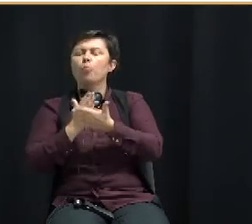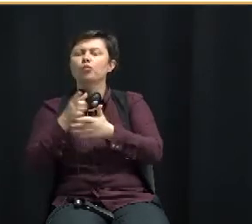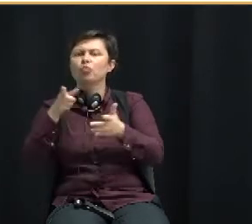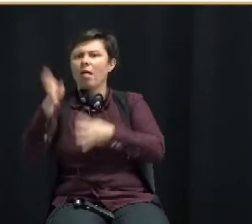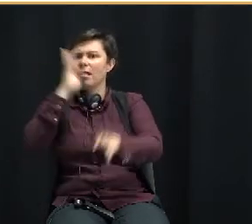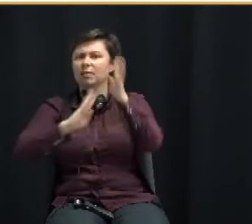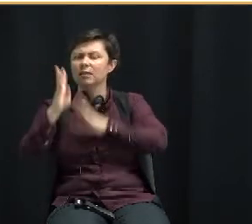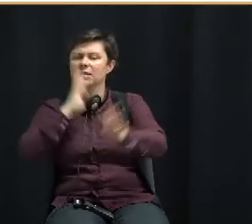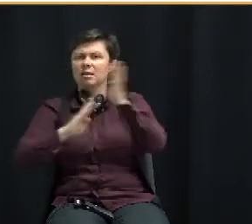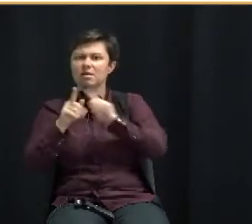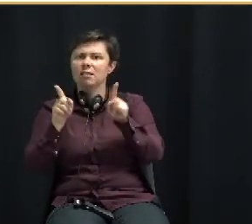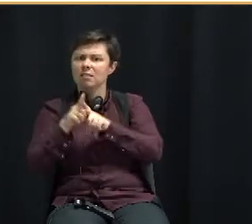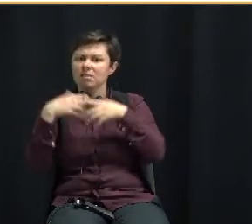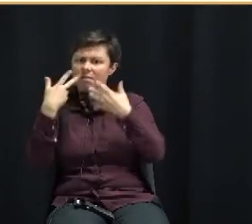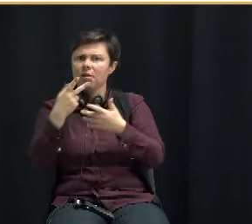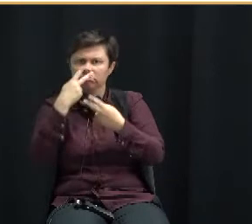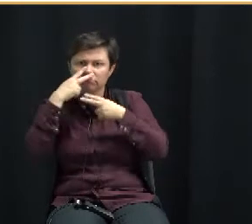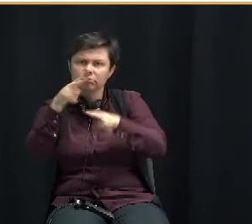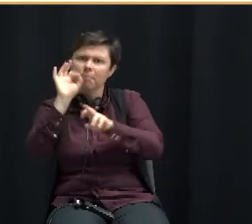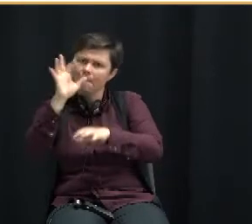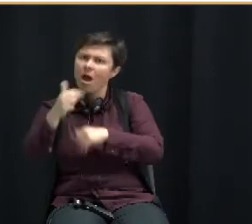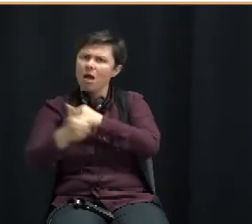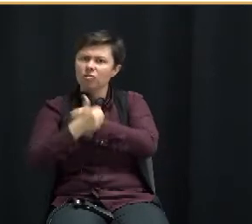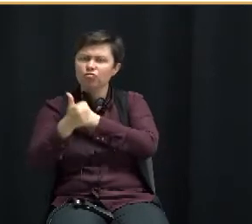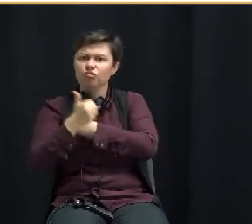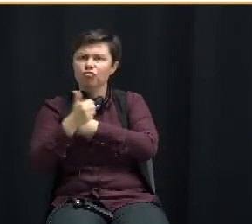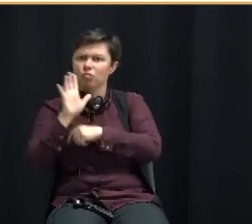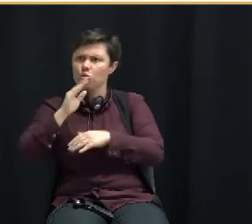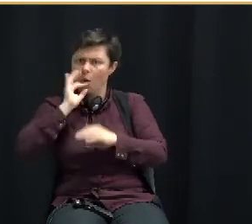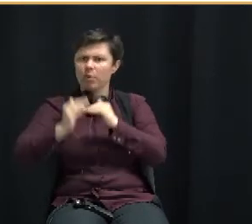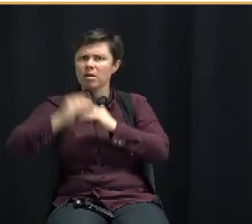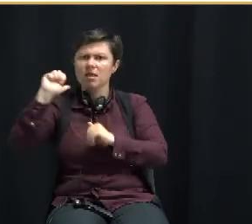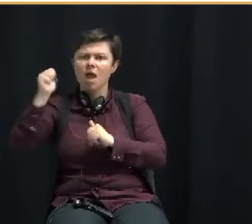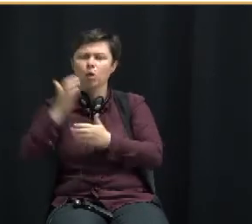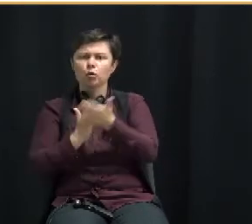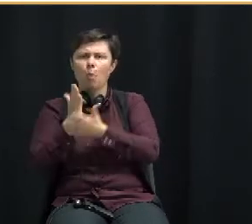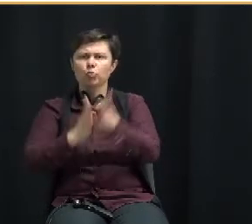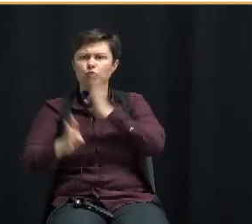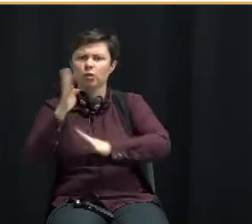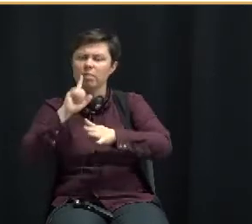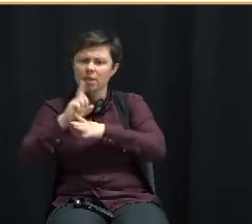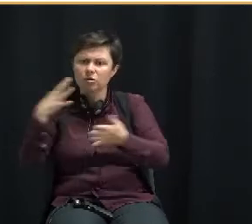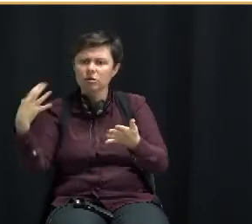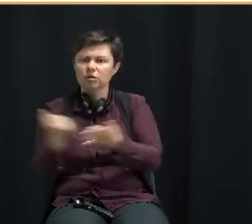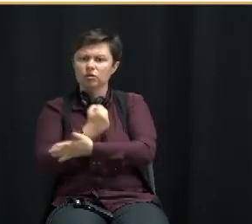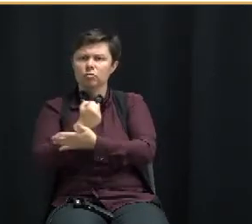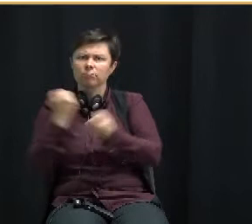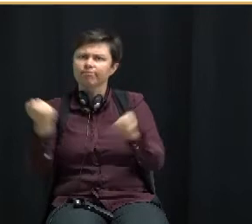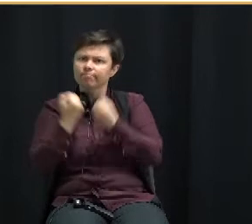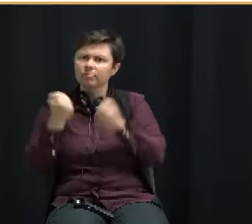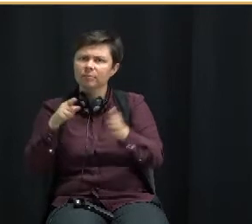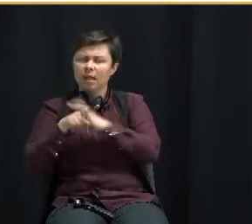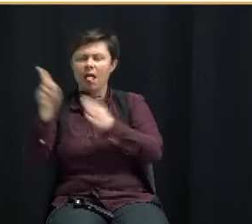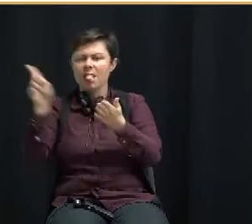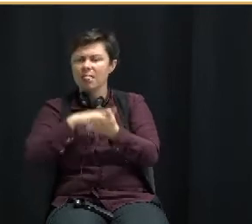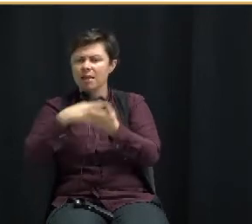good or good quality service, customer service for the disabled, and also perceiving actions that would be